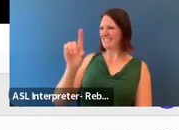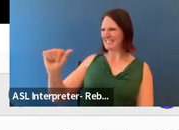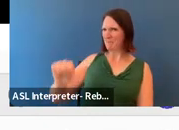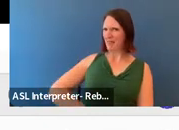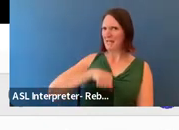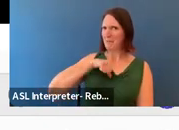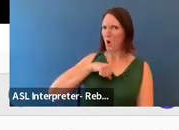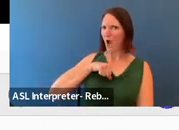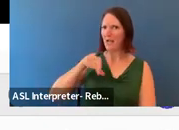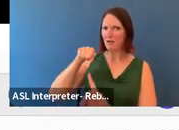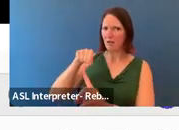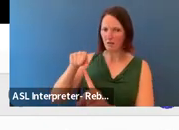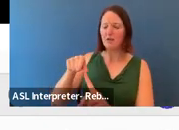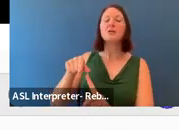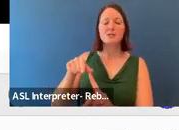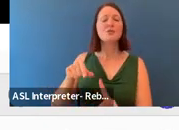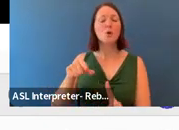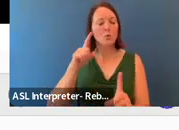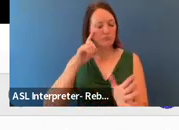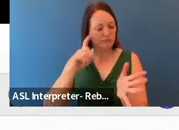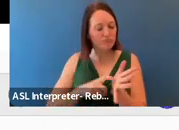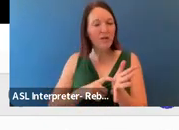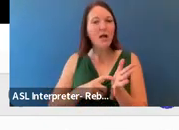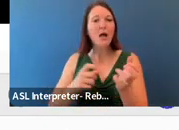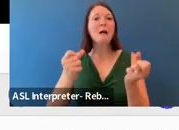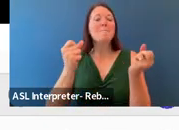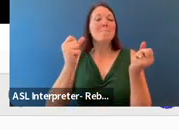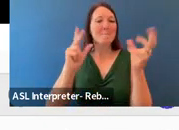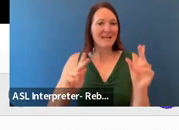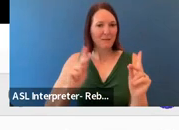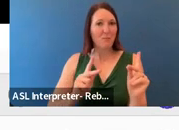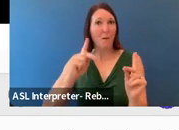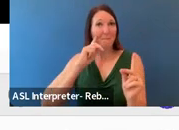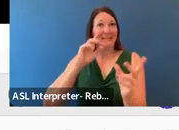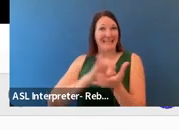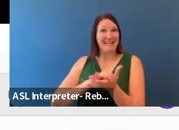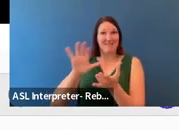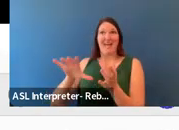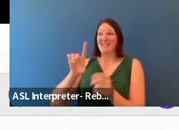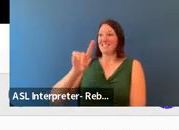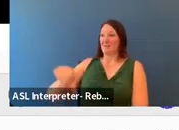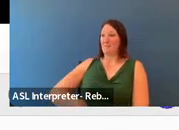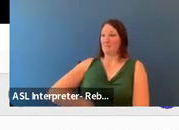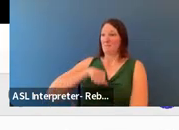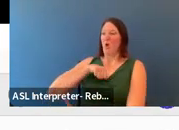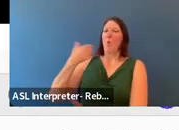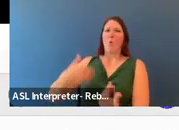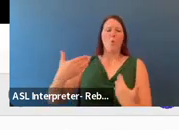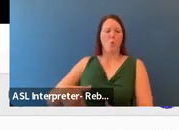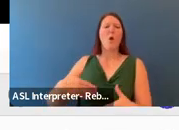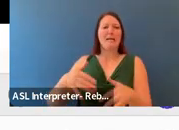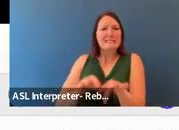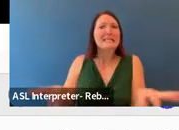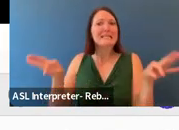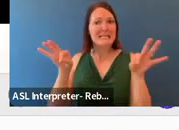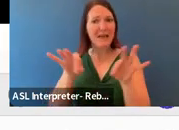to note that many believe that the movement is a very significant movement,